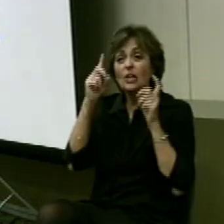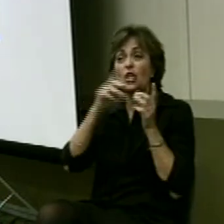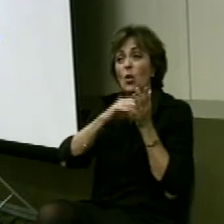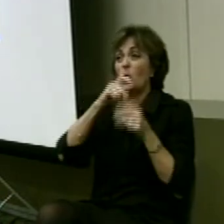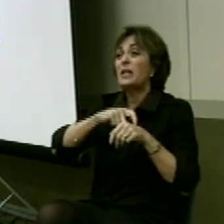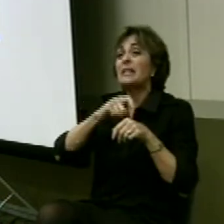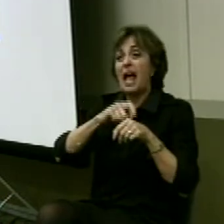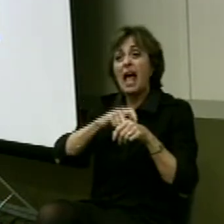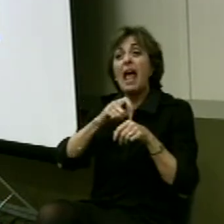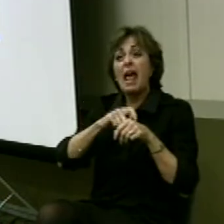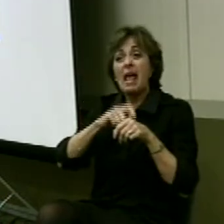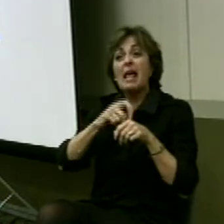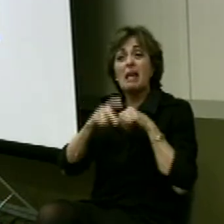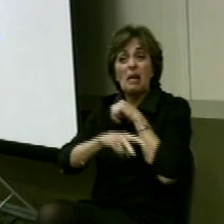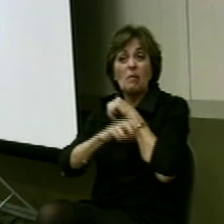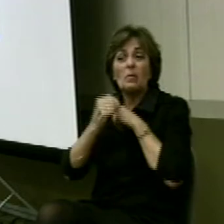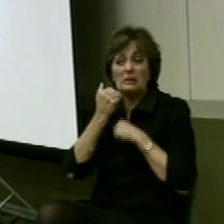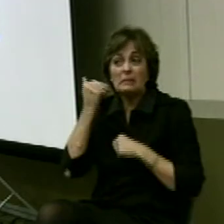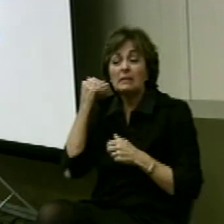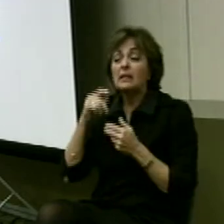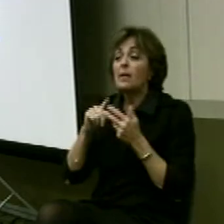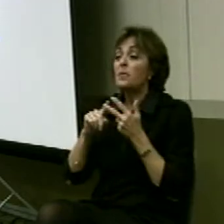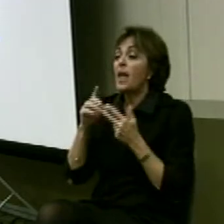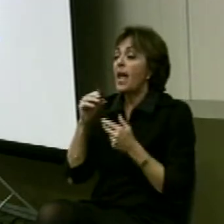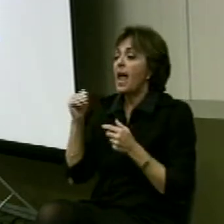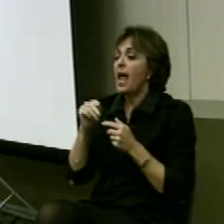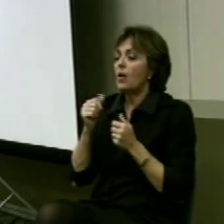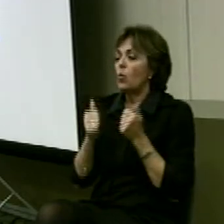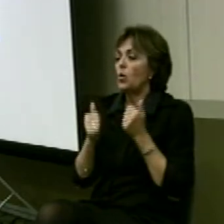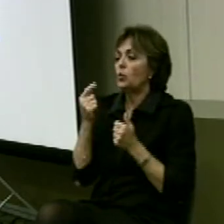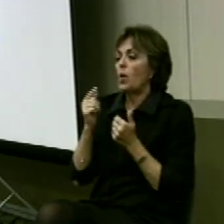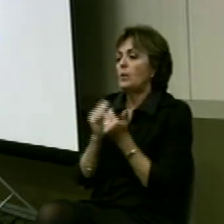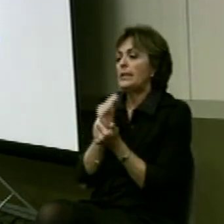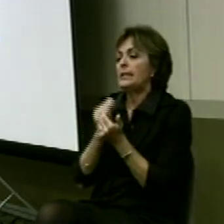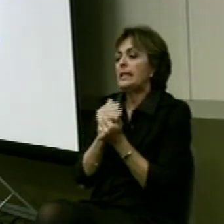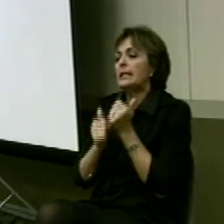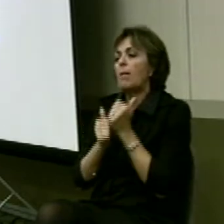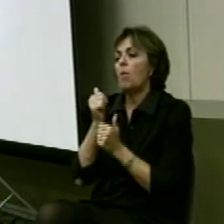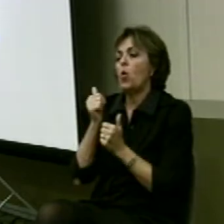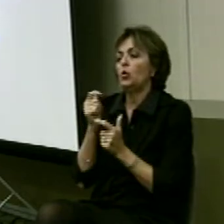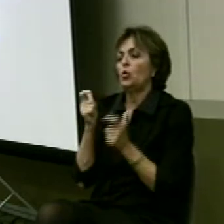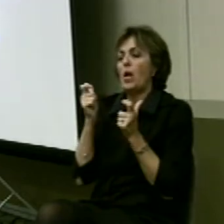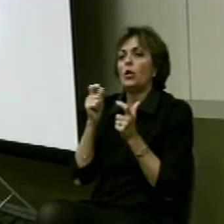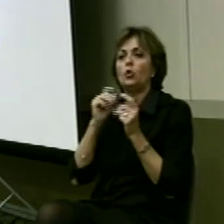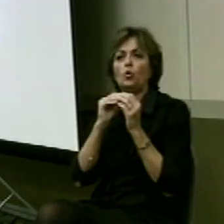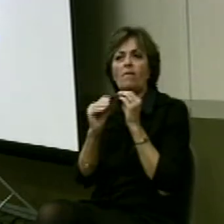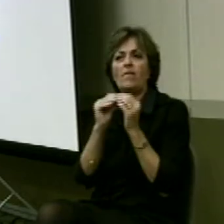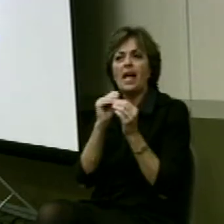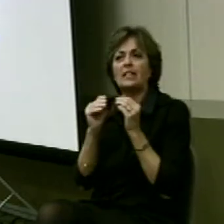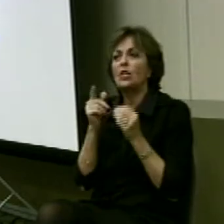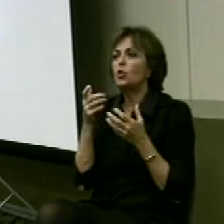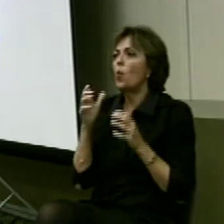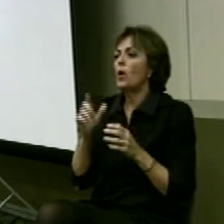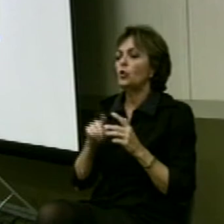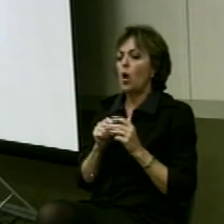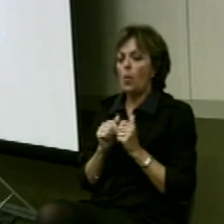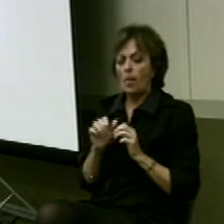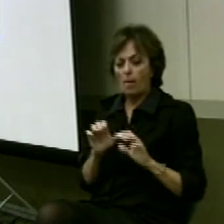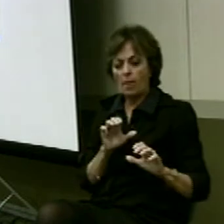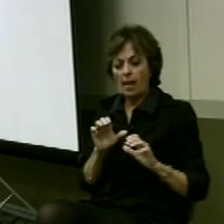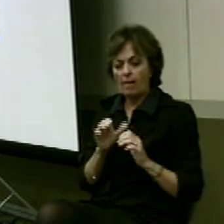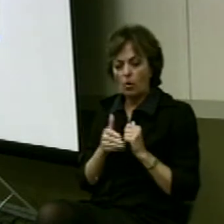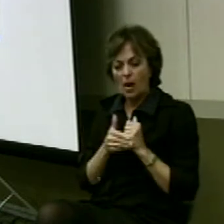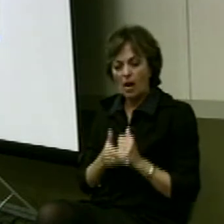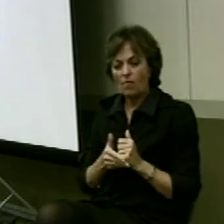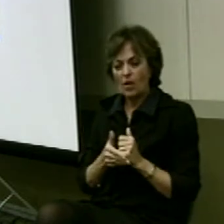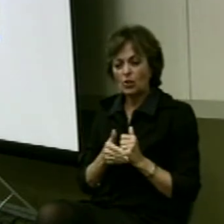educational learning time was being taken up by different behaviors. And then which one was the easiest and quickest thing to fix because